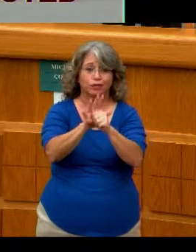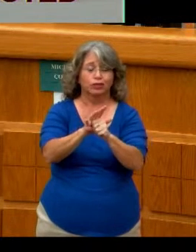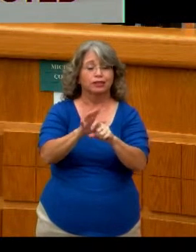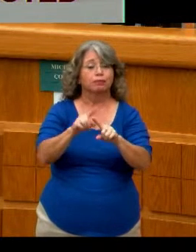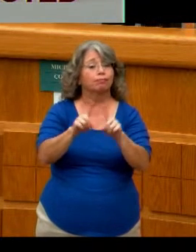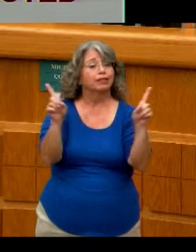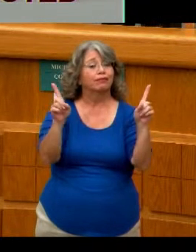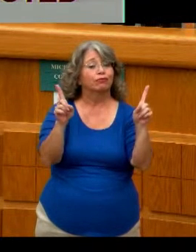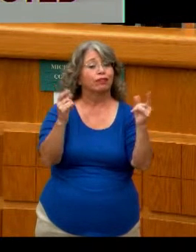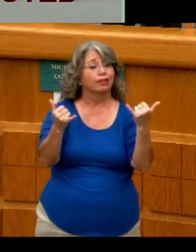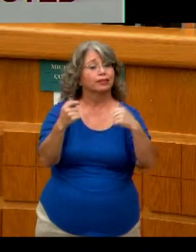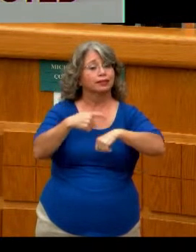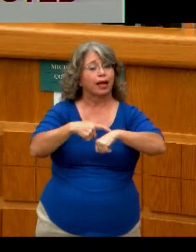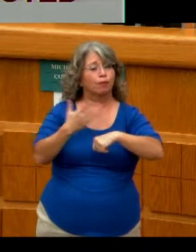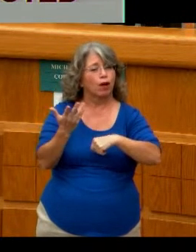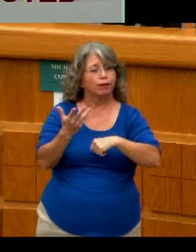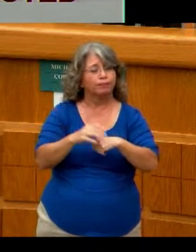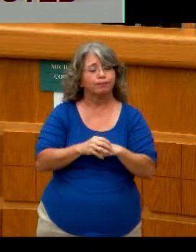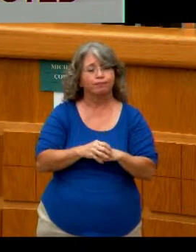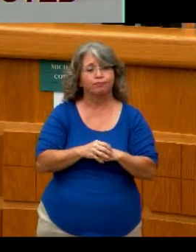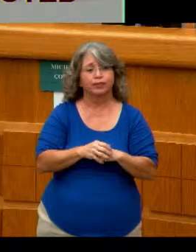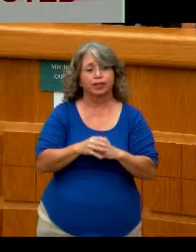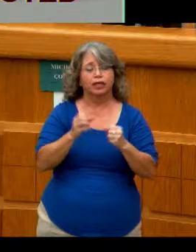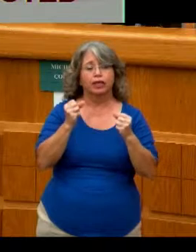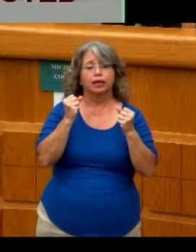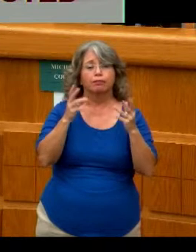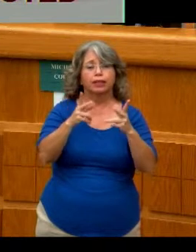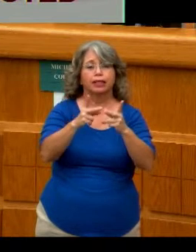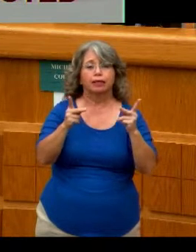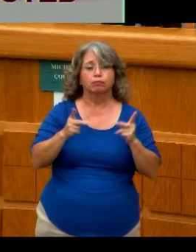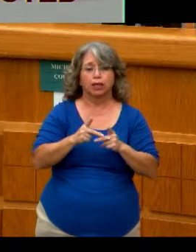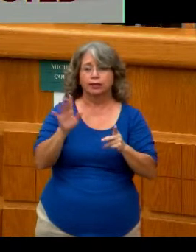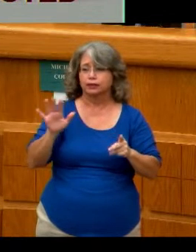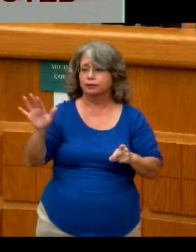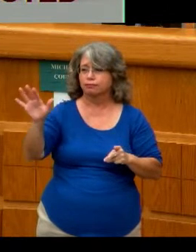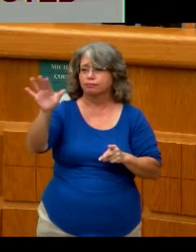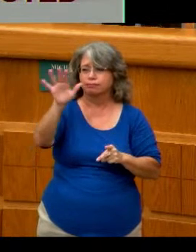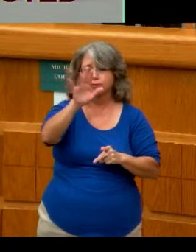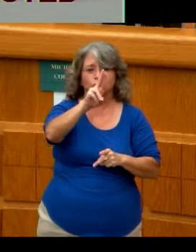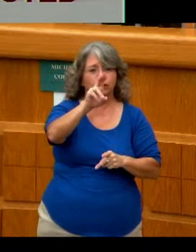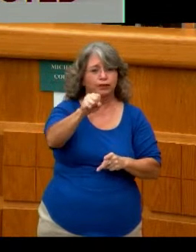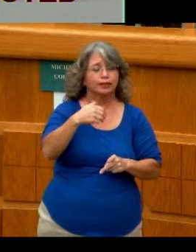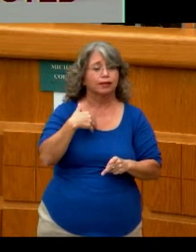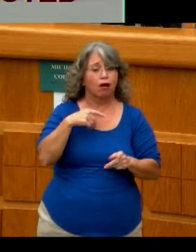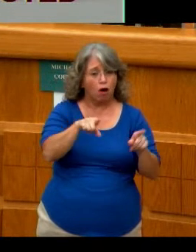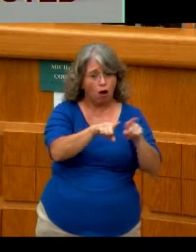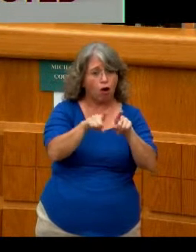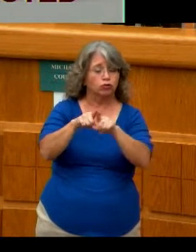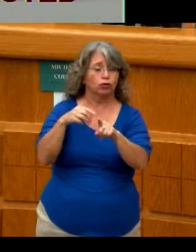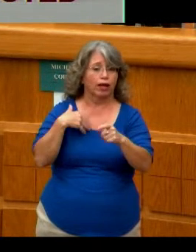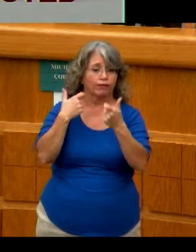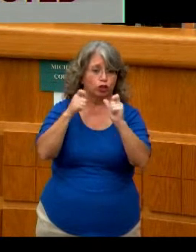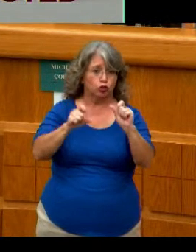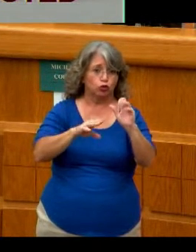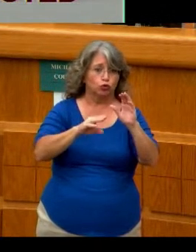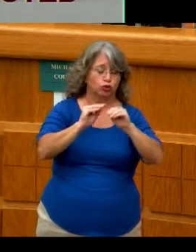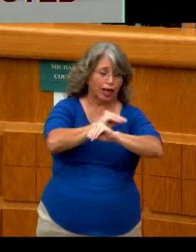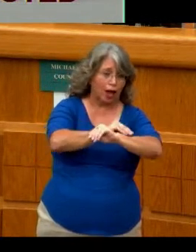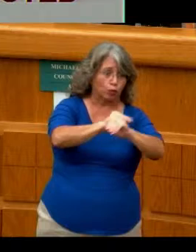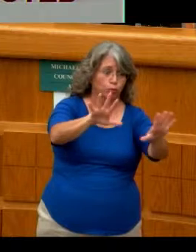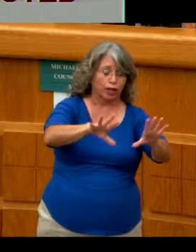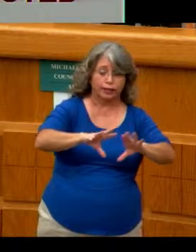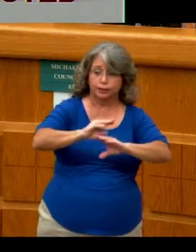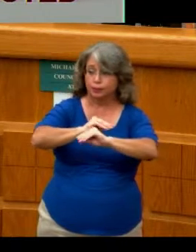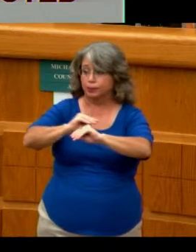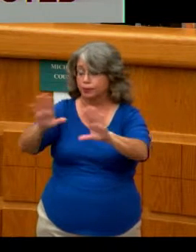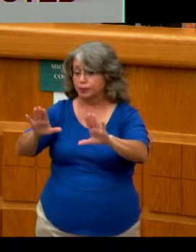last time in the summer, where the hospitals were very stressed. Here's the difference this time. There's a lot of other places in the United States that